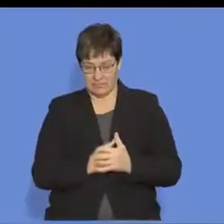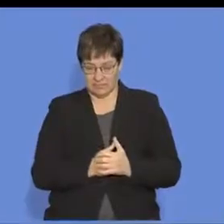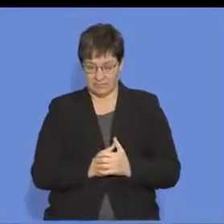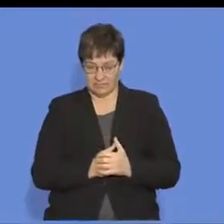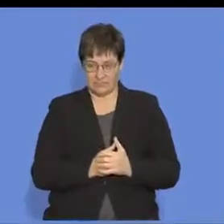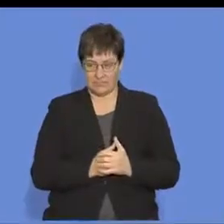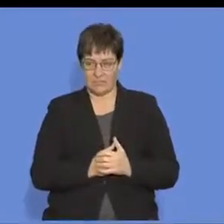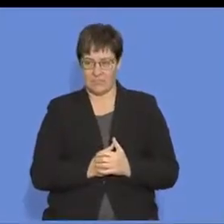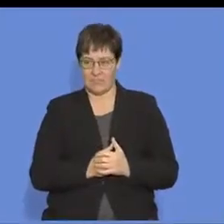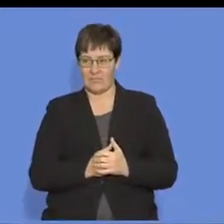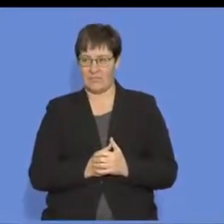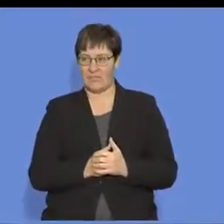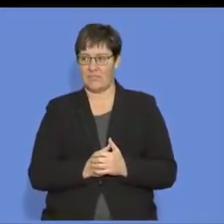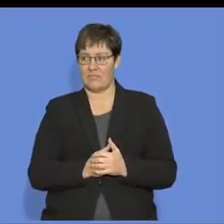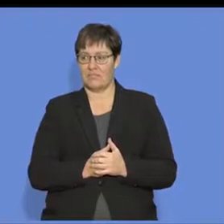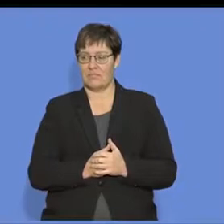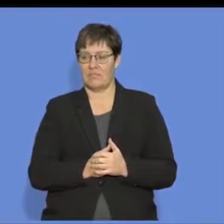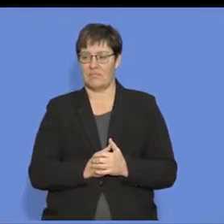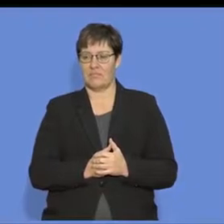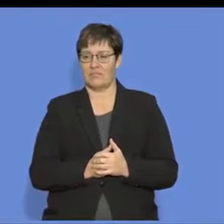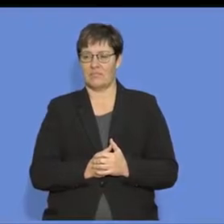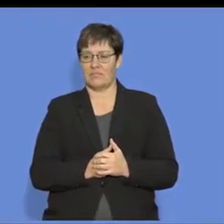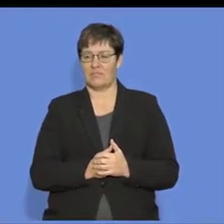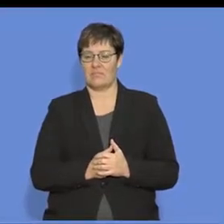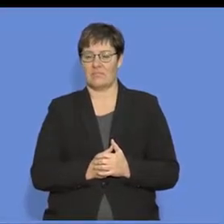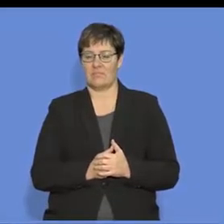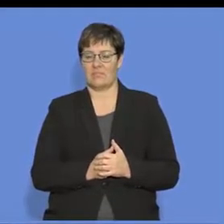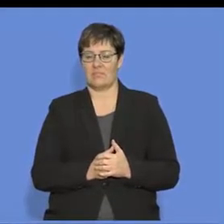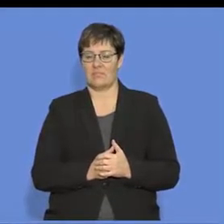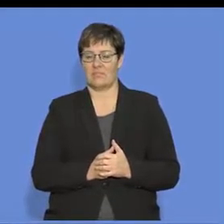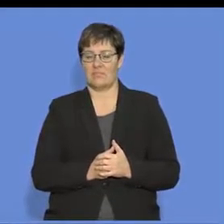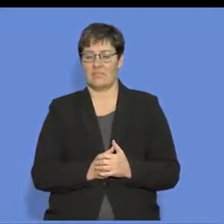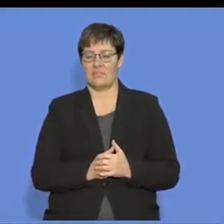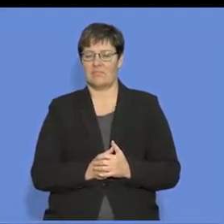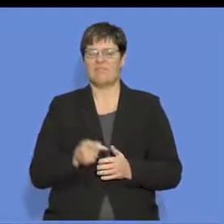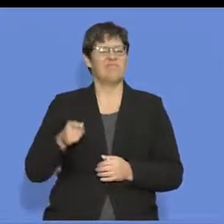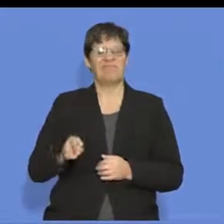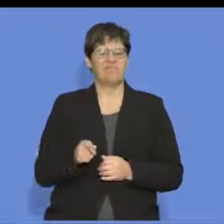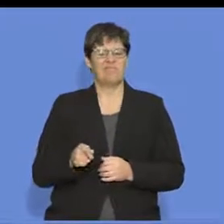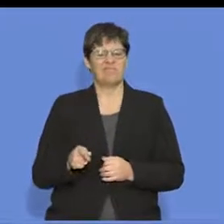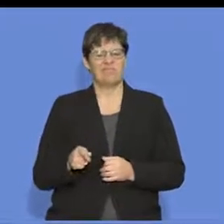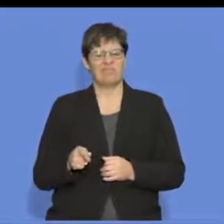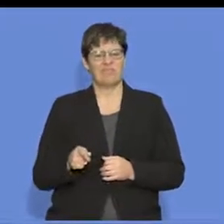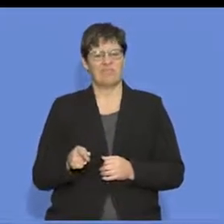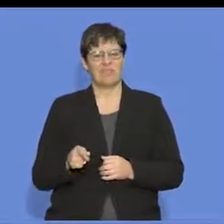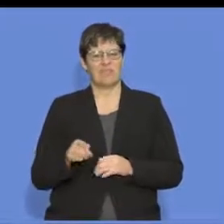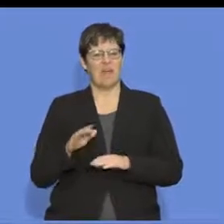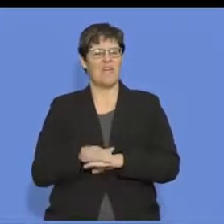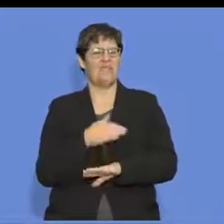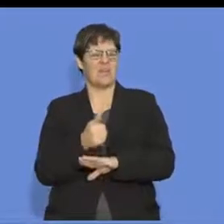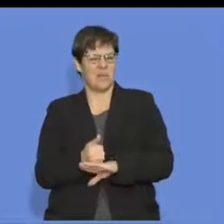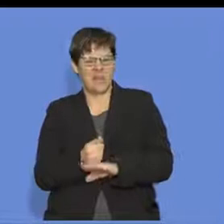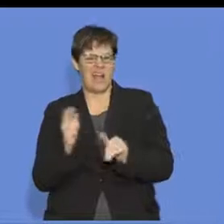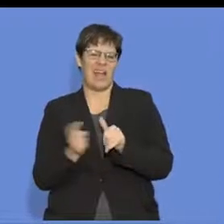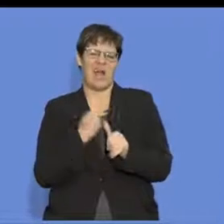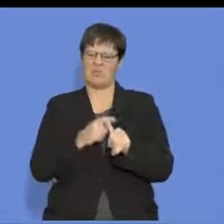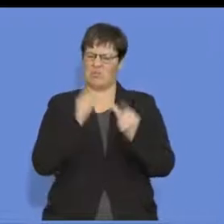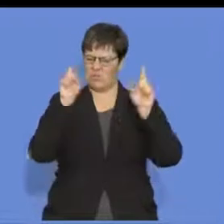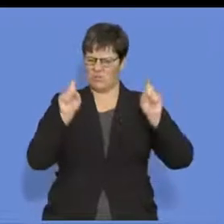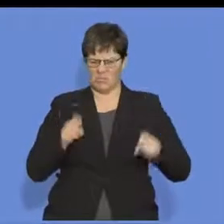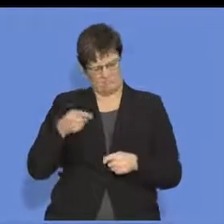like? So it's the fundamental counting principle. What is this fundamental counting